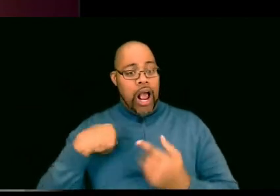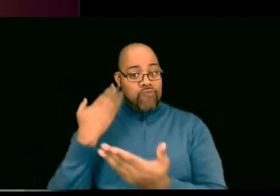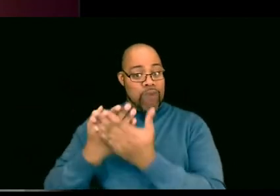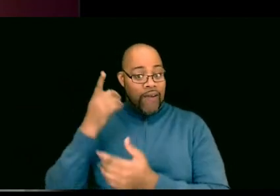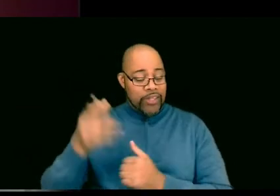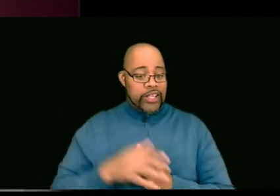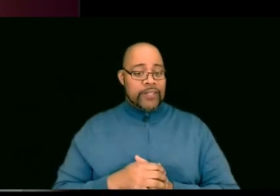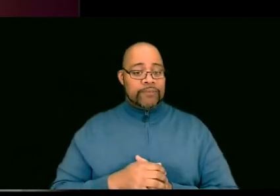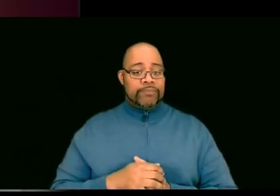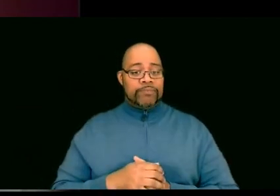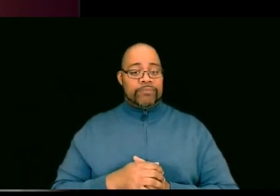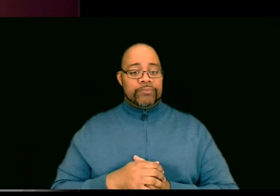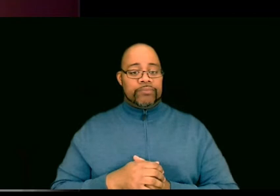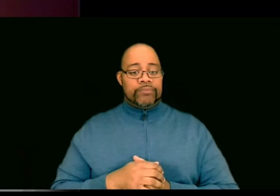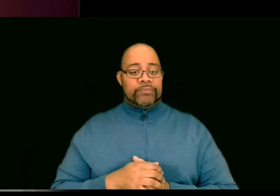One, when I got there,